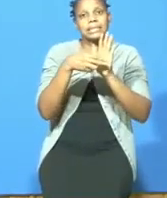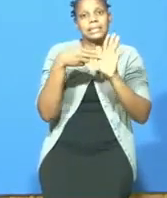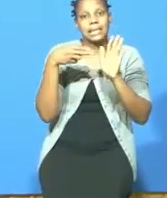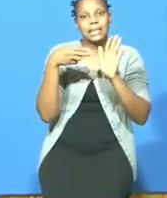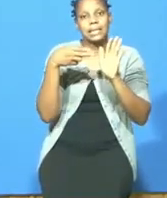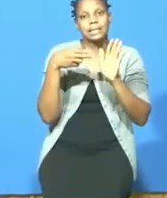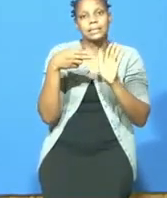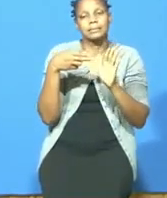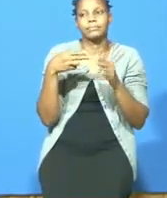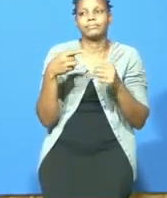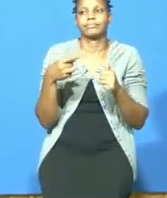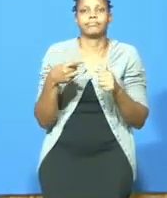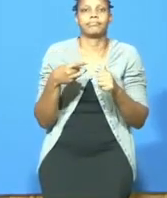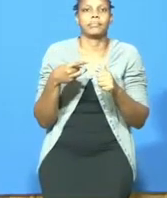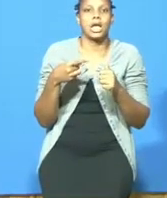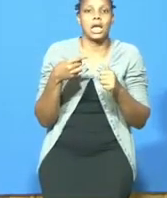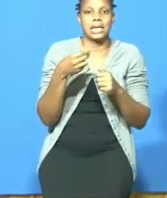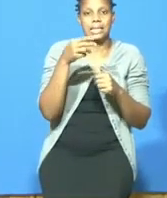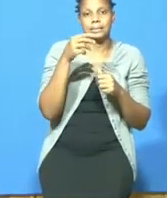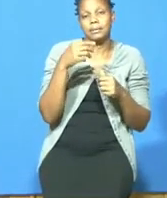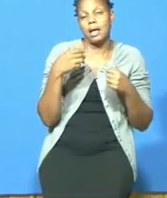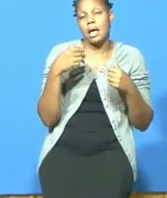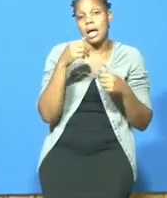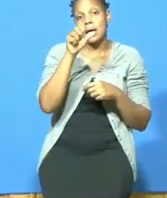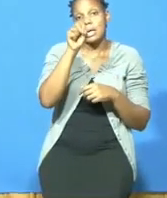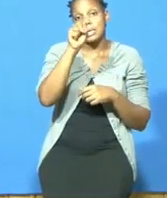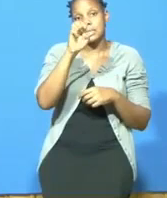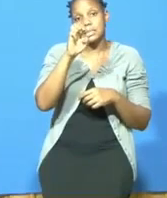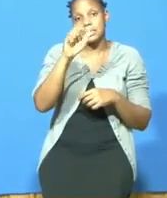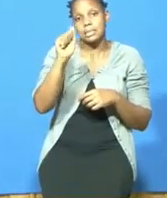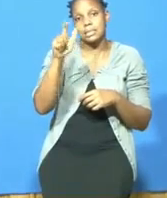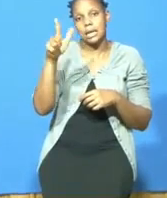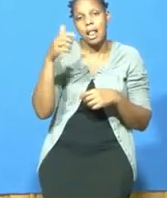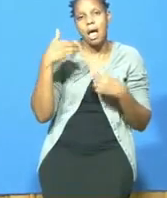has three components.